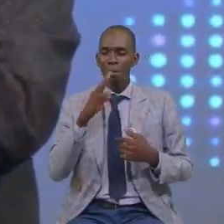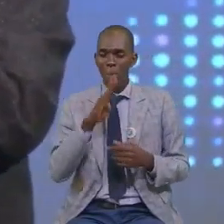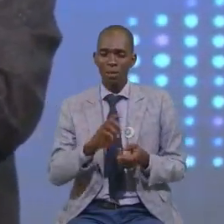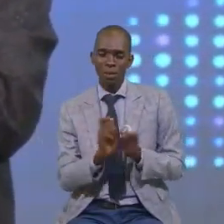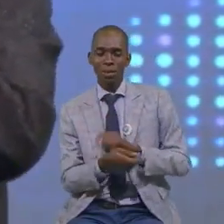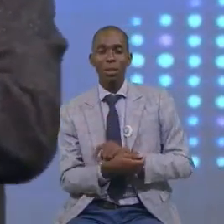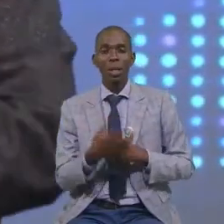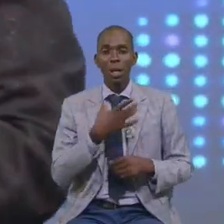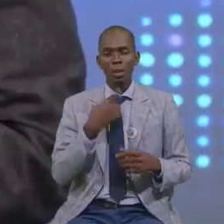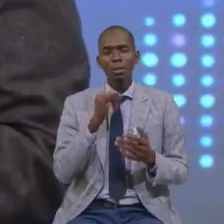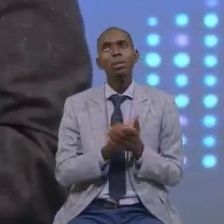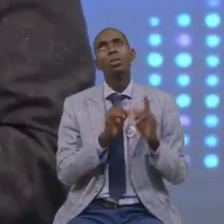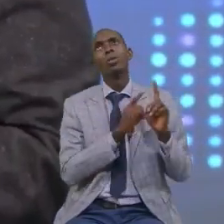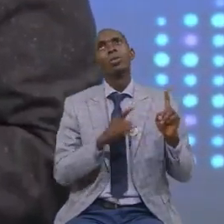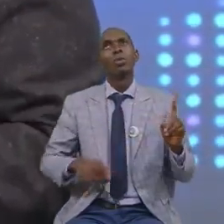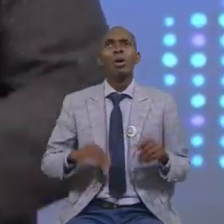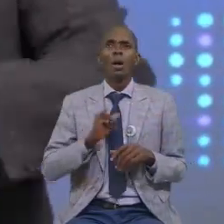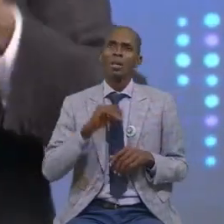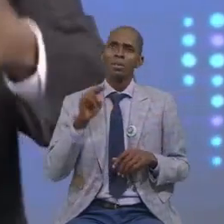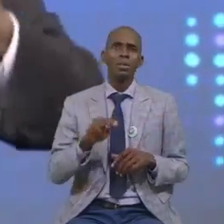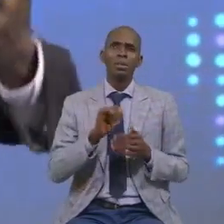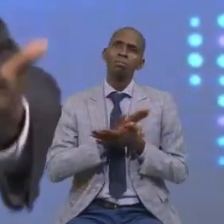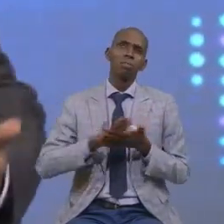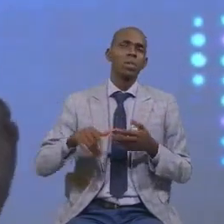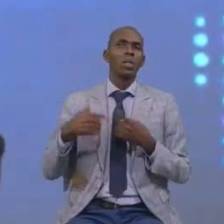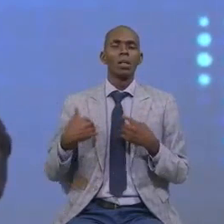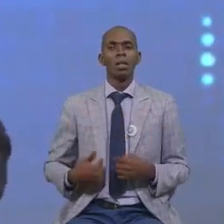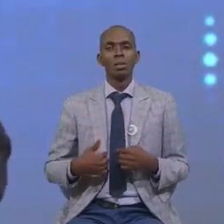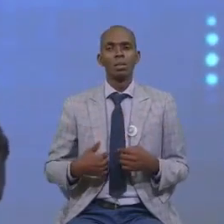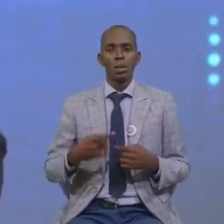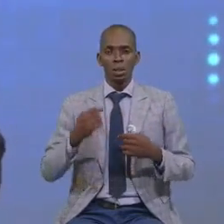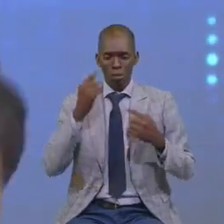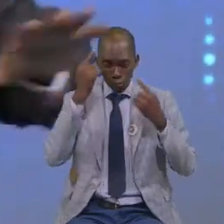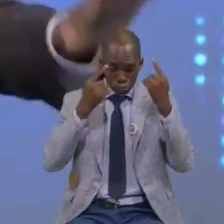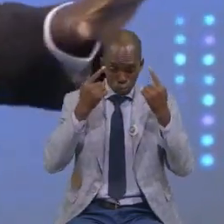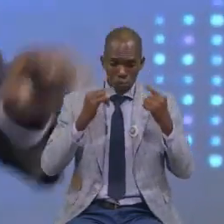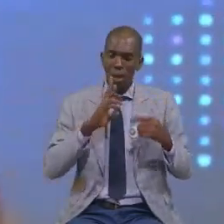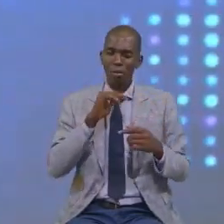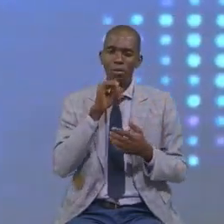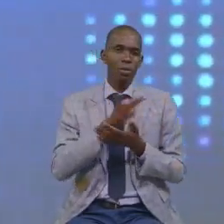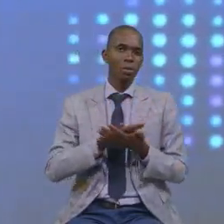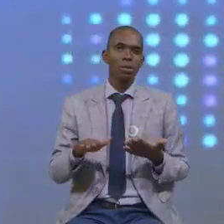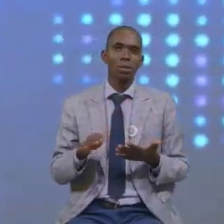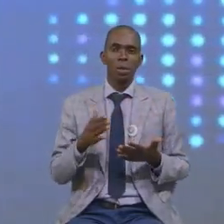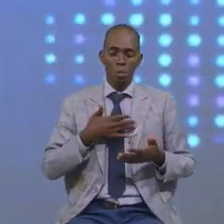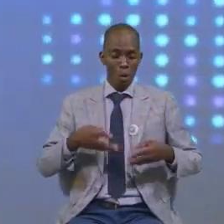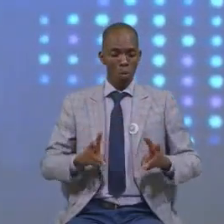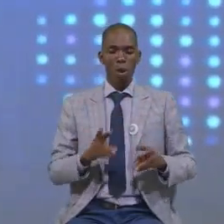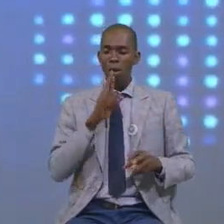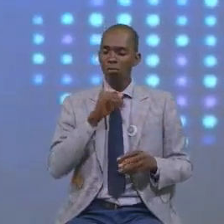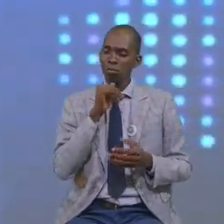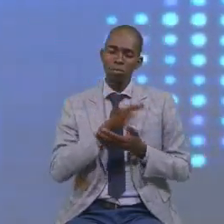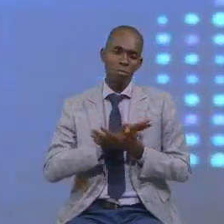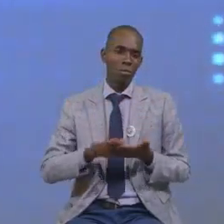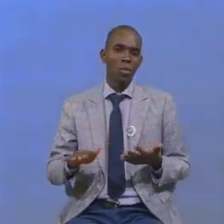said, Lord, I need a clean heart. The thoughts are not clean. The ways were not clean.